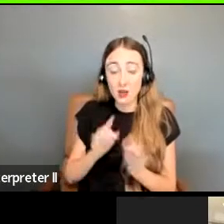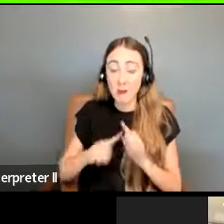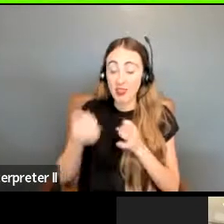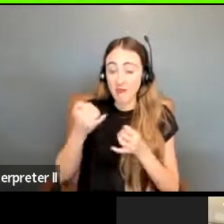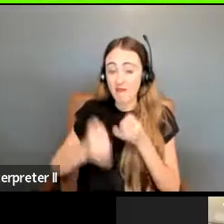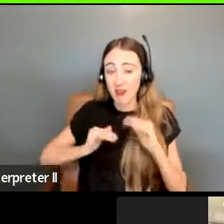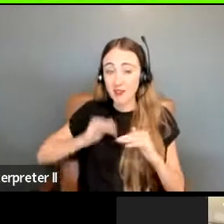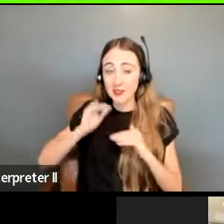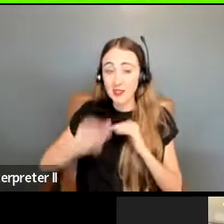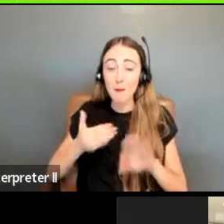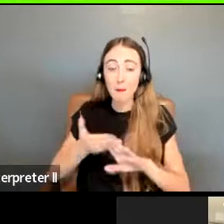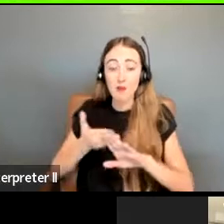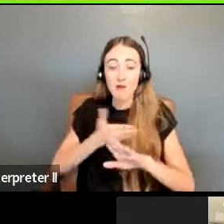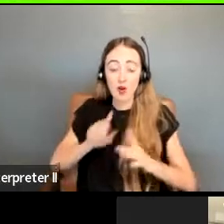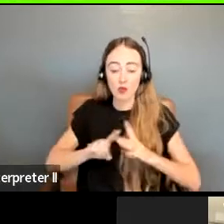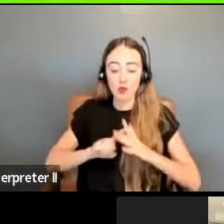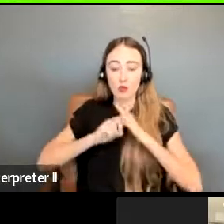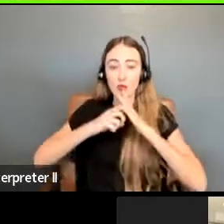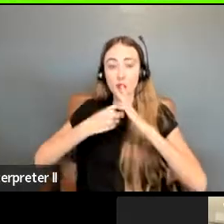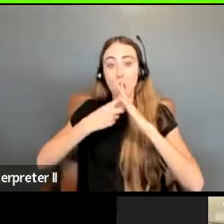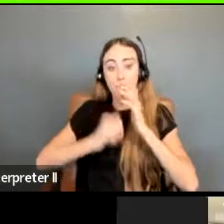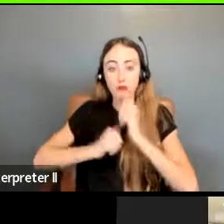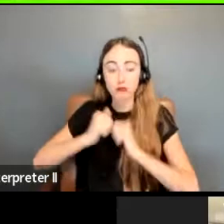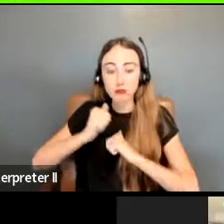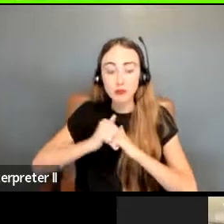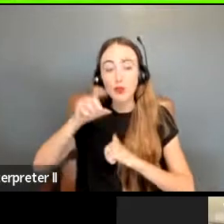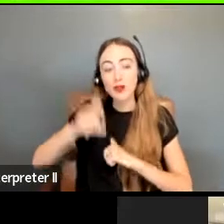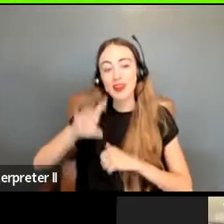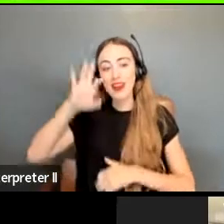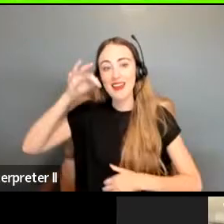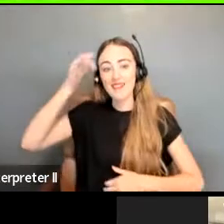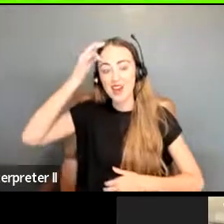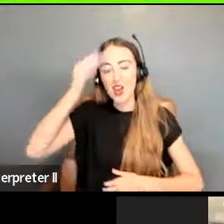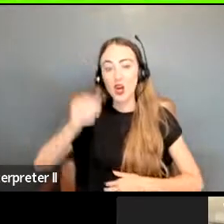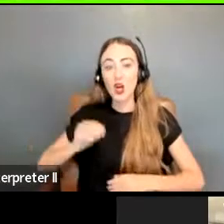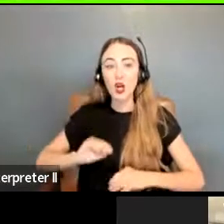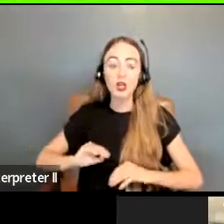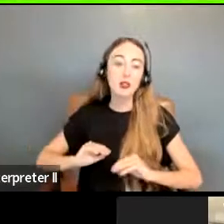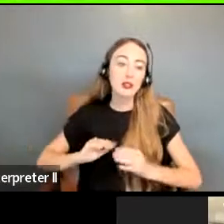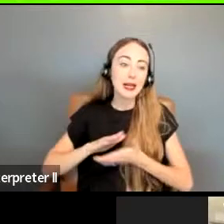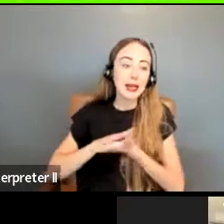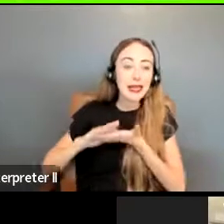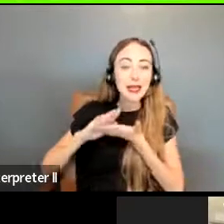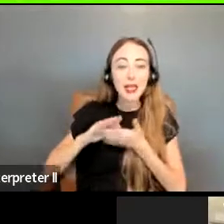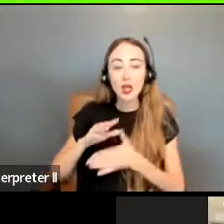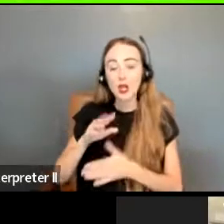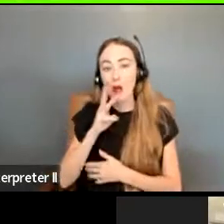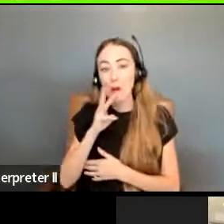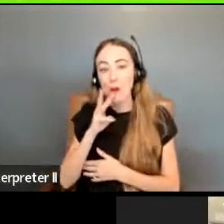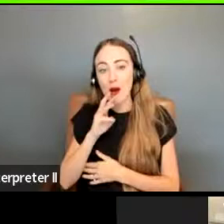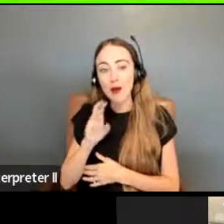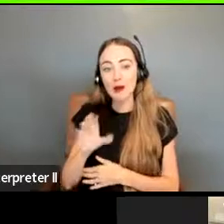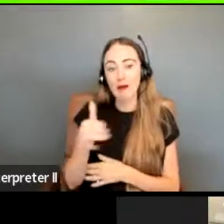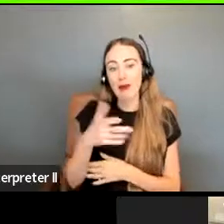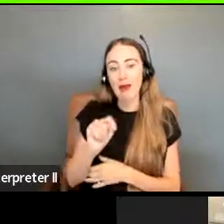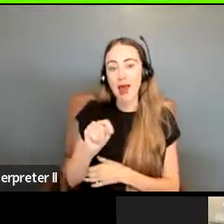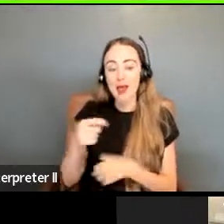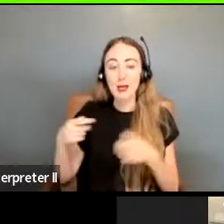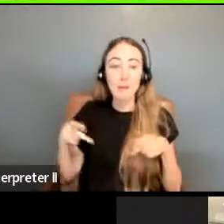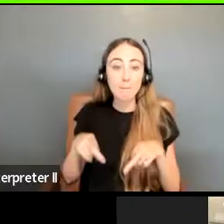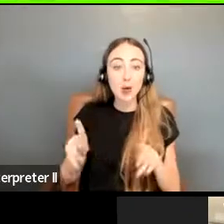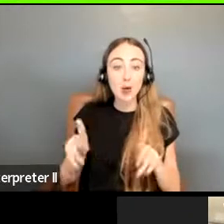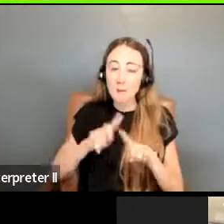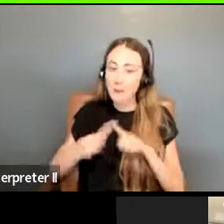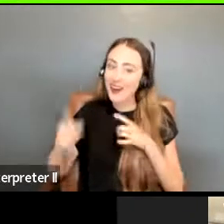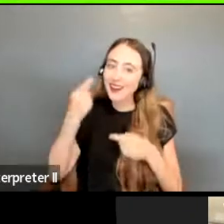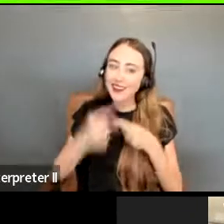before construction can begin is for the project team to obtain a federal Clean Water Act permit from the Army Corps of Engineers. However, this cannot